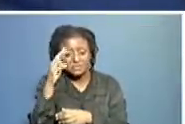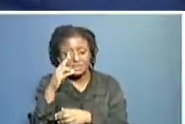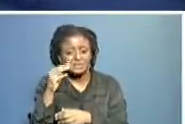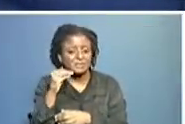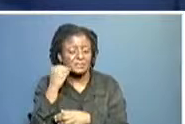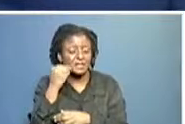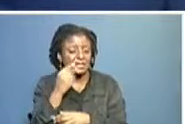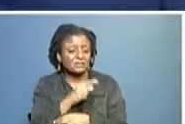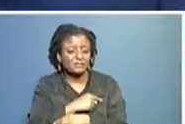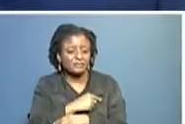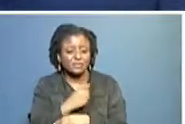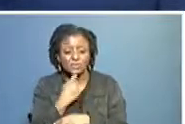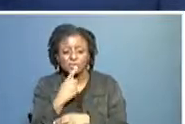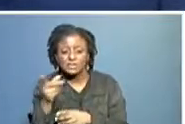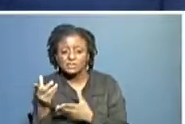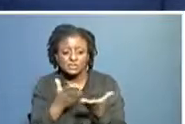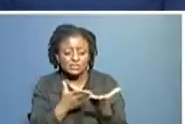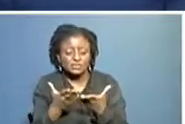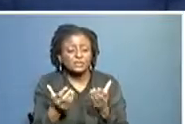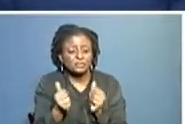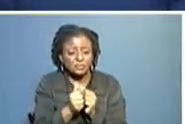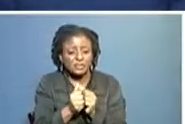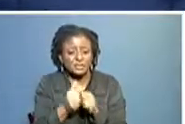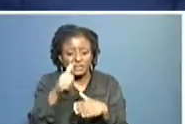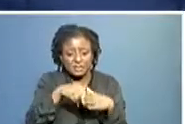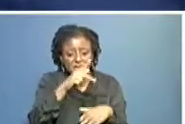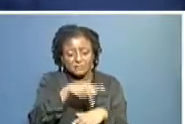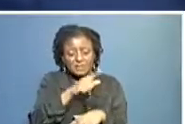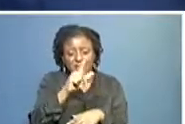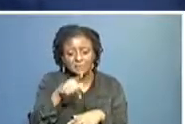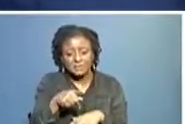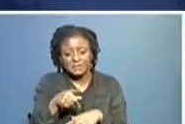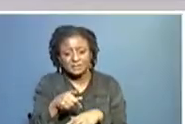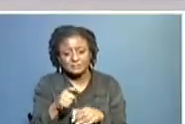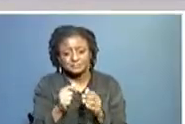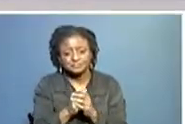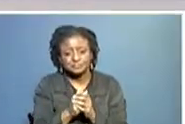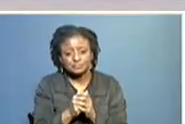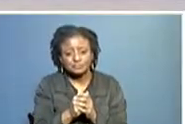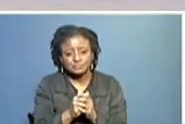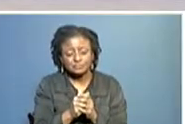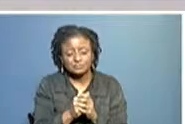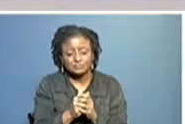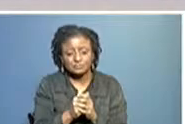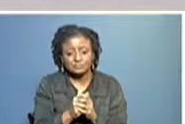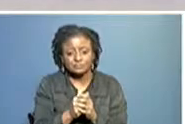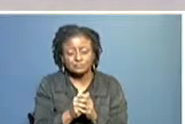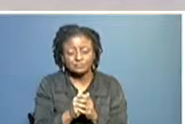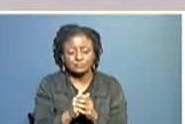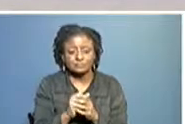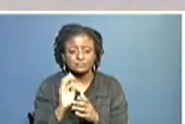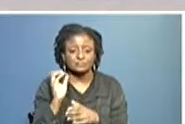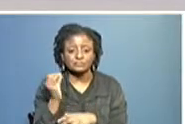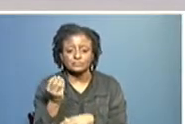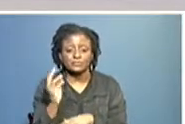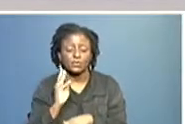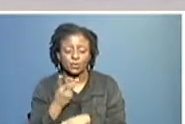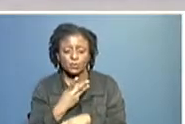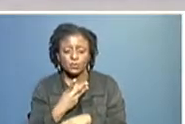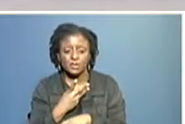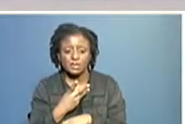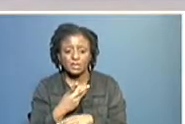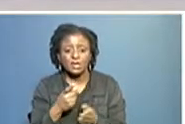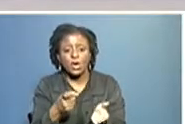lovingly beside in the Progressive Liberal Party as a stalwart counselor. We owe our existence